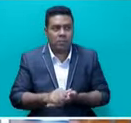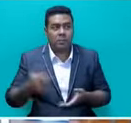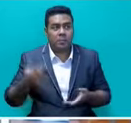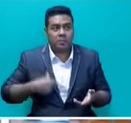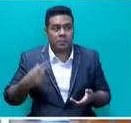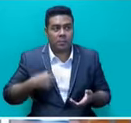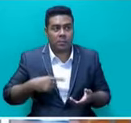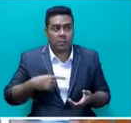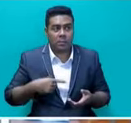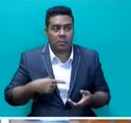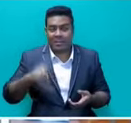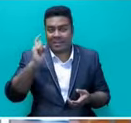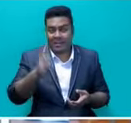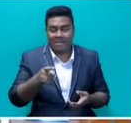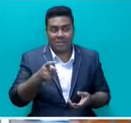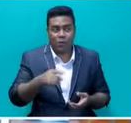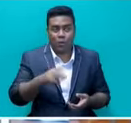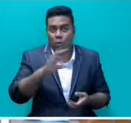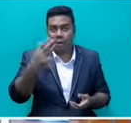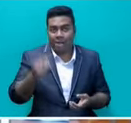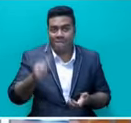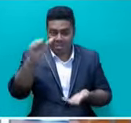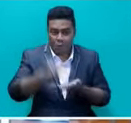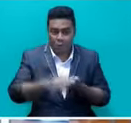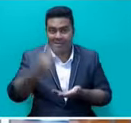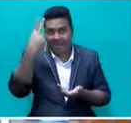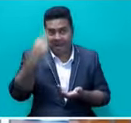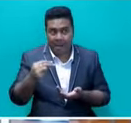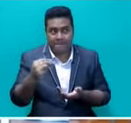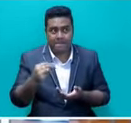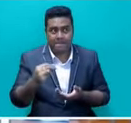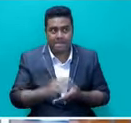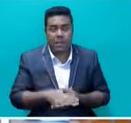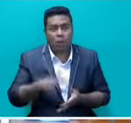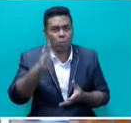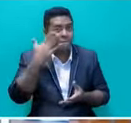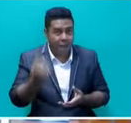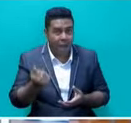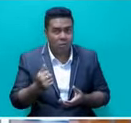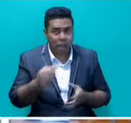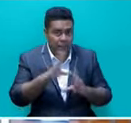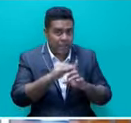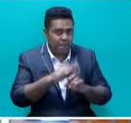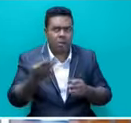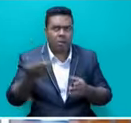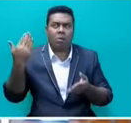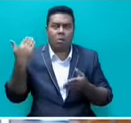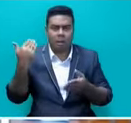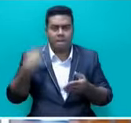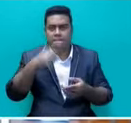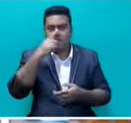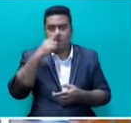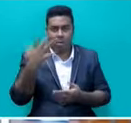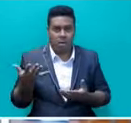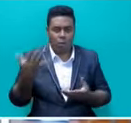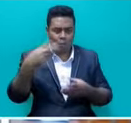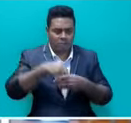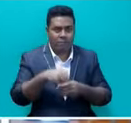Because if you don't have the right name, because we have found, for example, there are people who